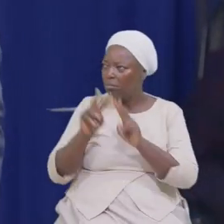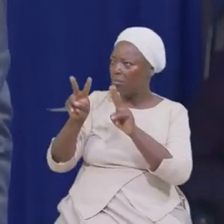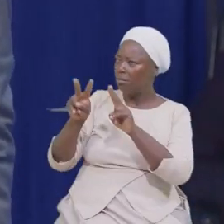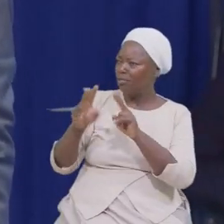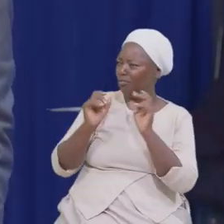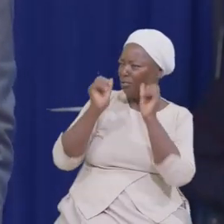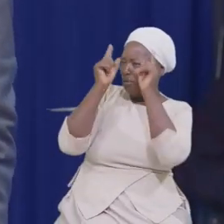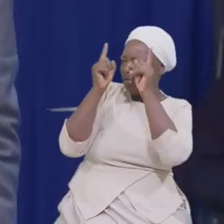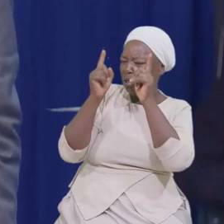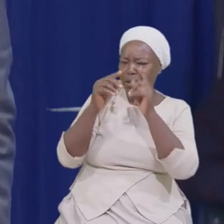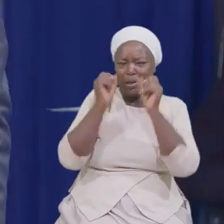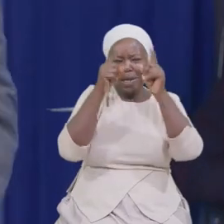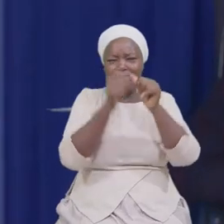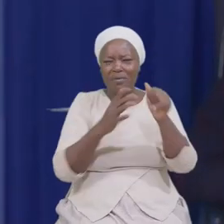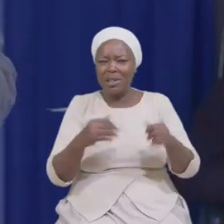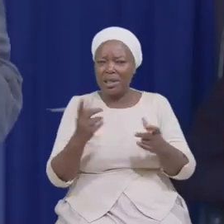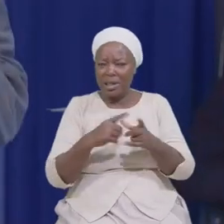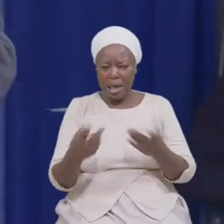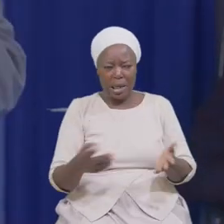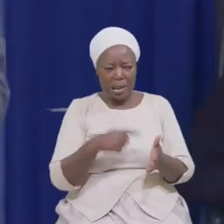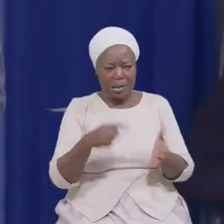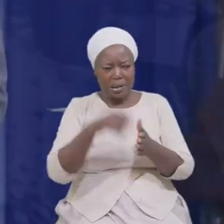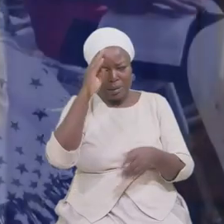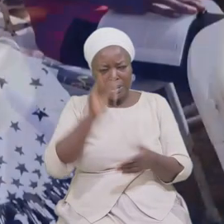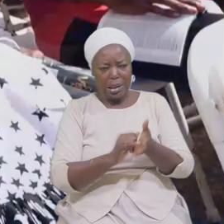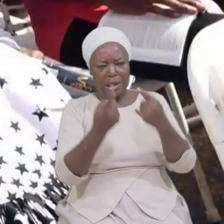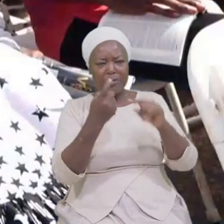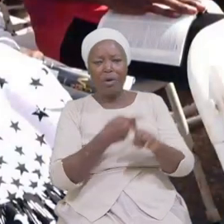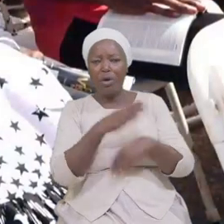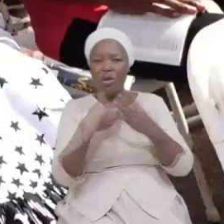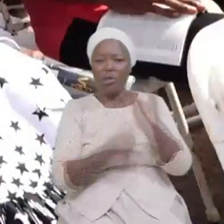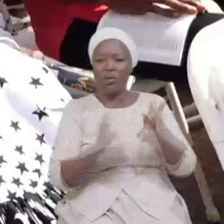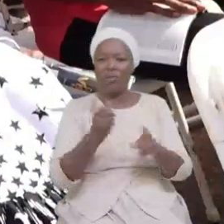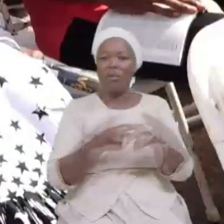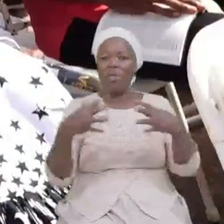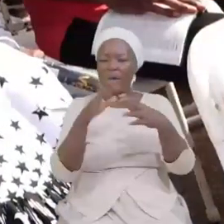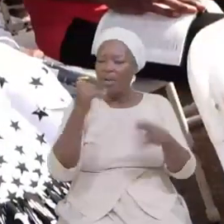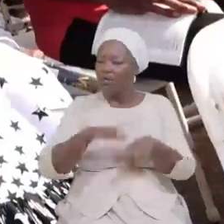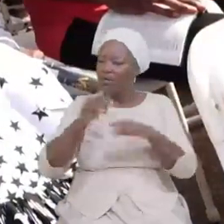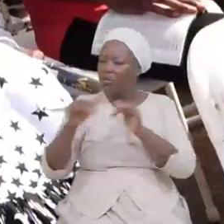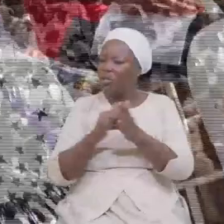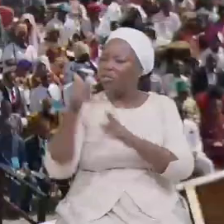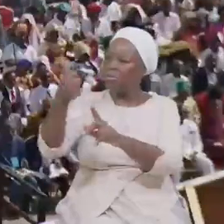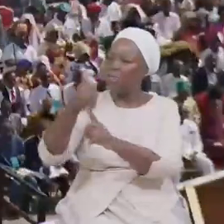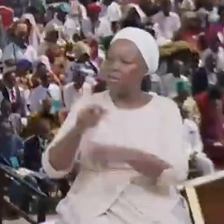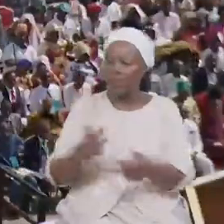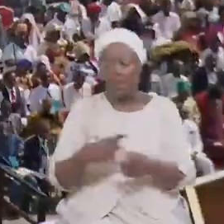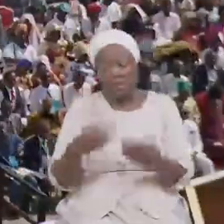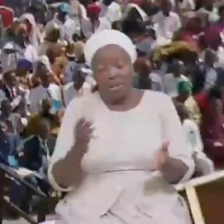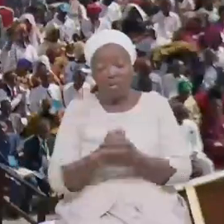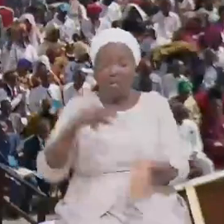the evangelist. You came all the way from England. Why don't you do it yourself?" But I had no choice. I stood up. "You will stand